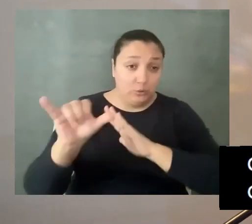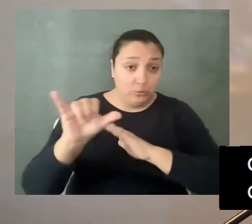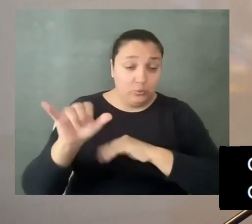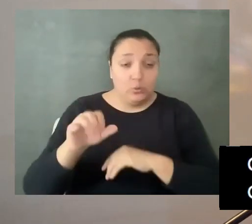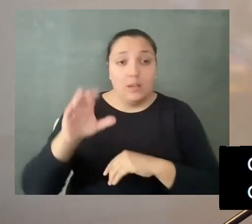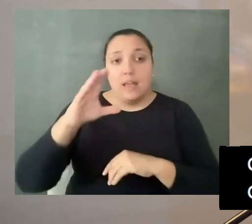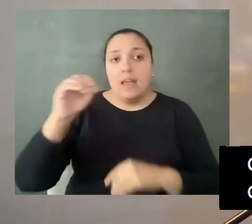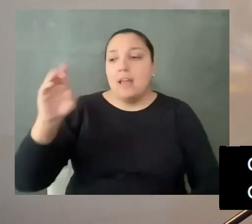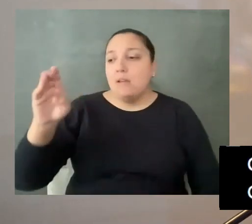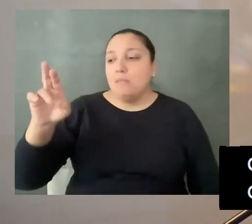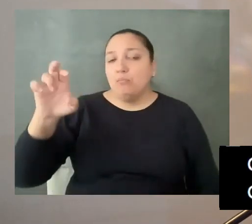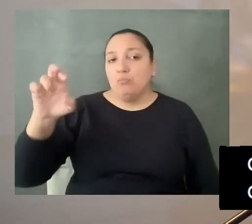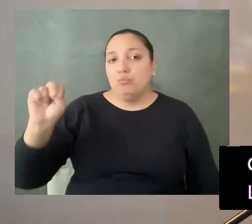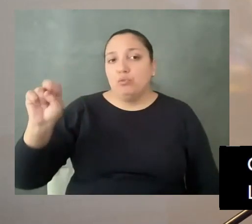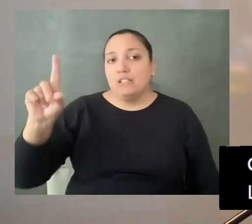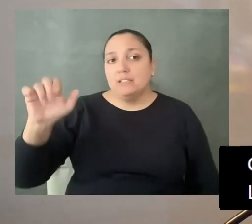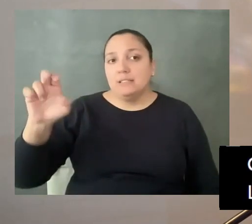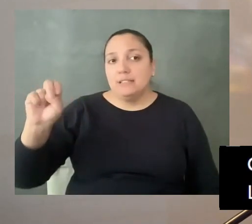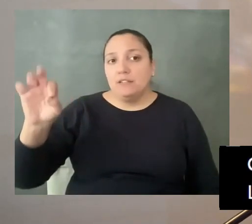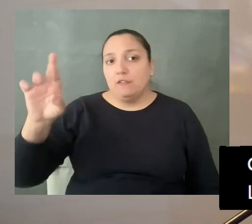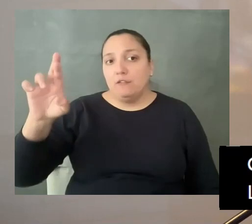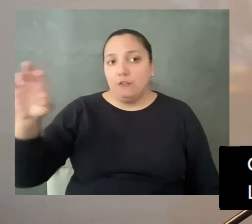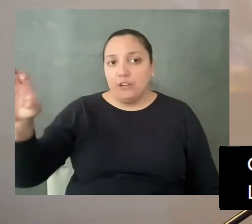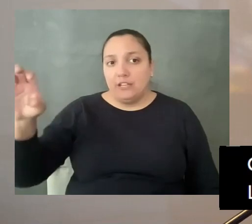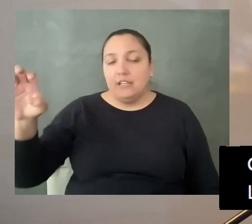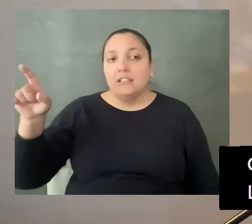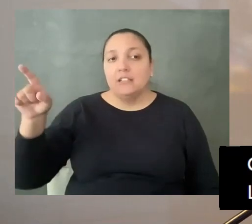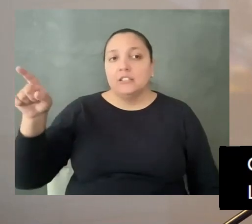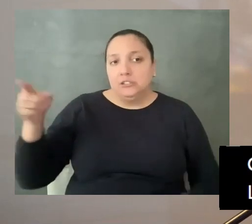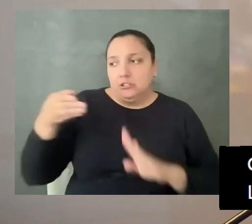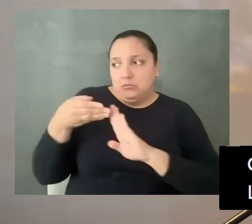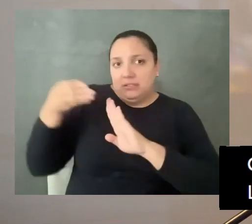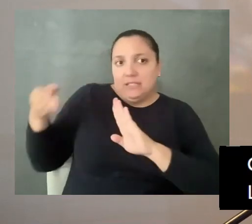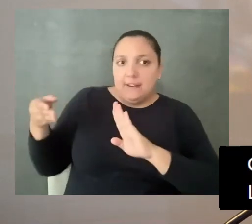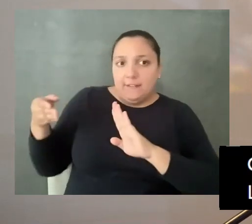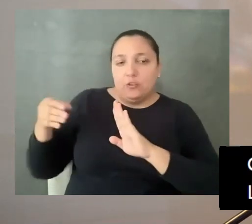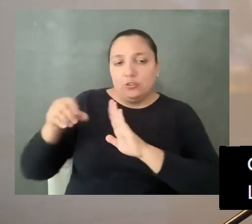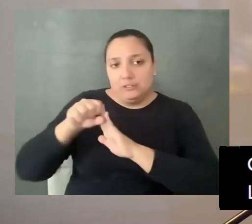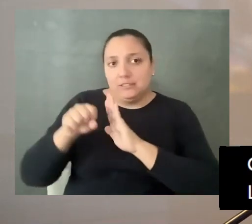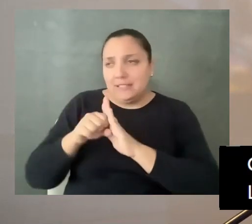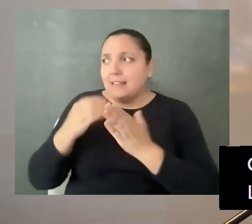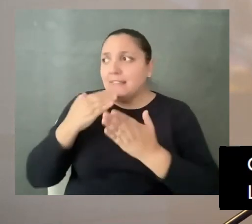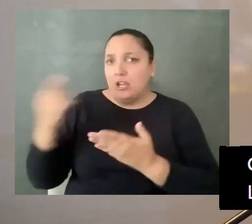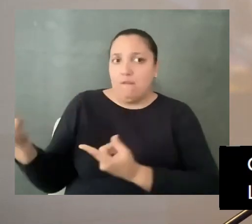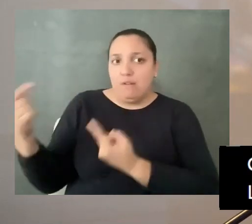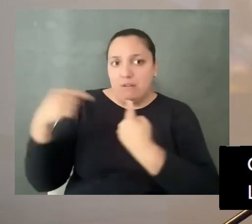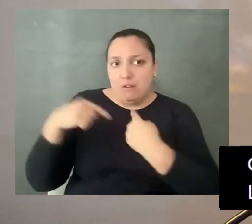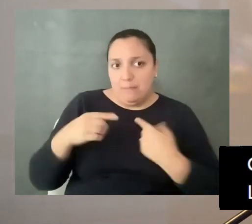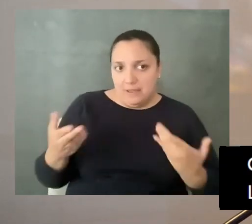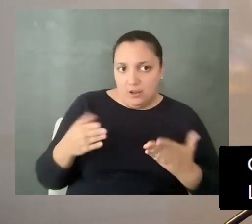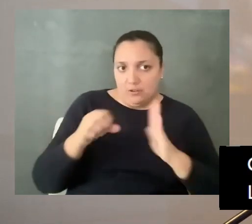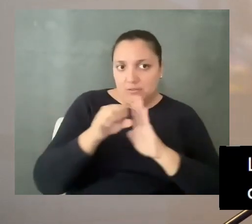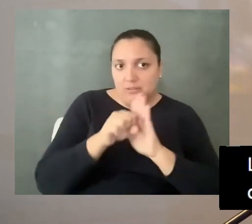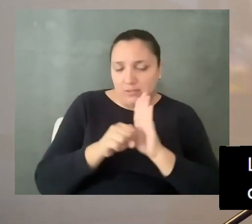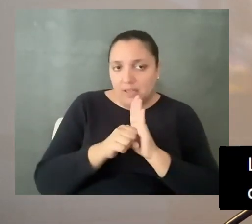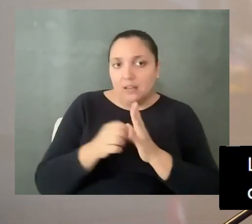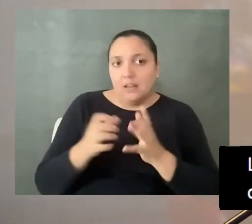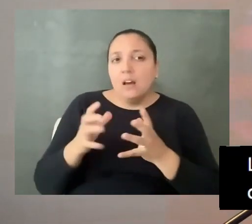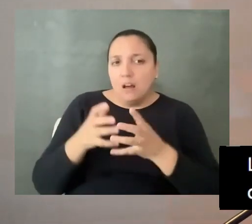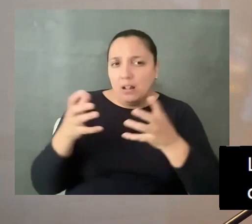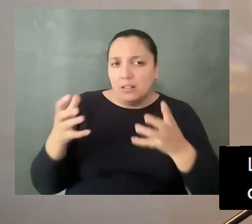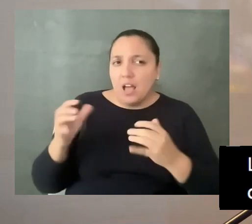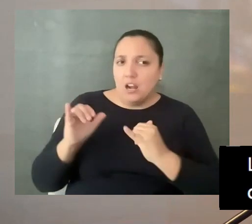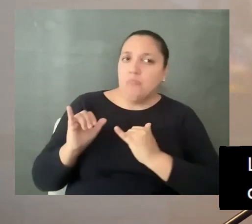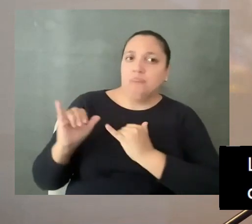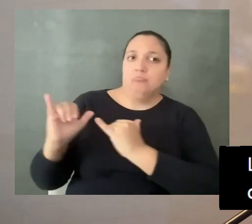Dupree from our neighboring state. Thank you so much for crossing the border to be with us. There's a lot of mutual engagement